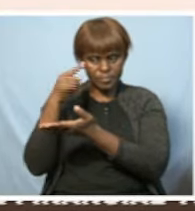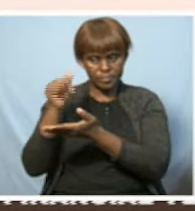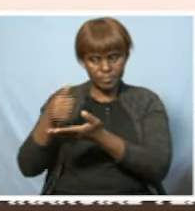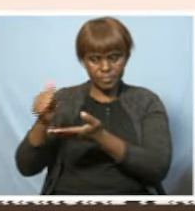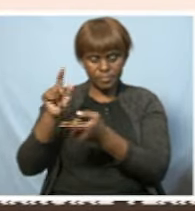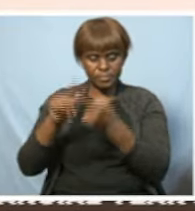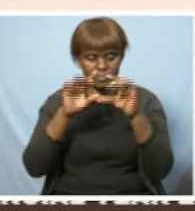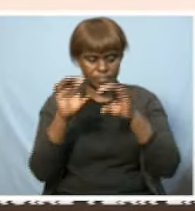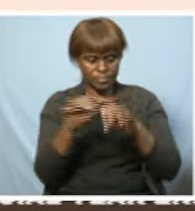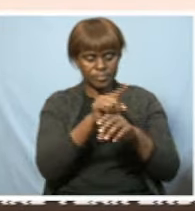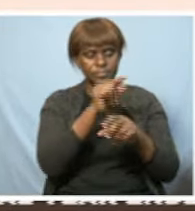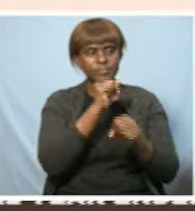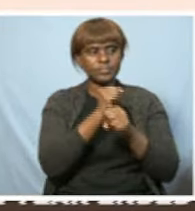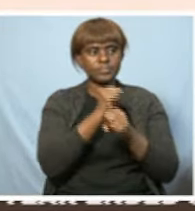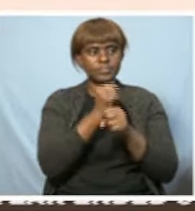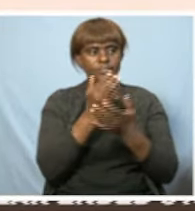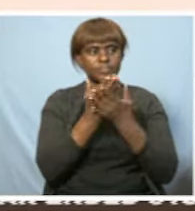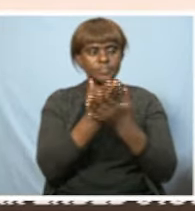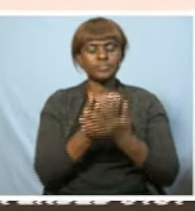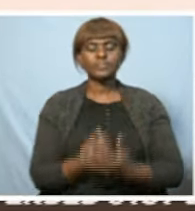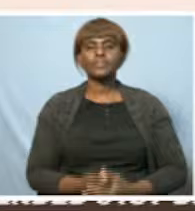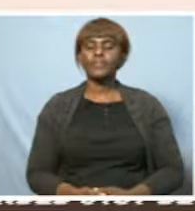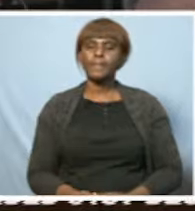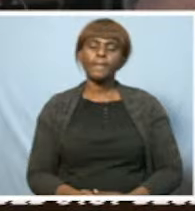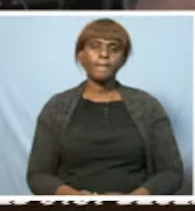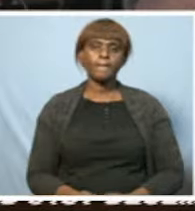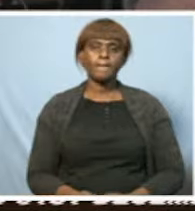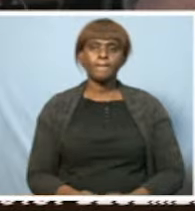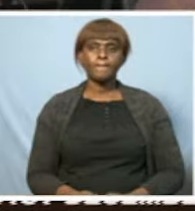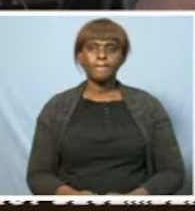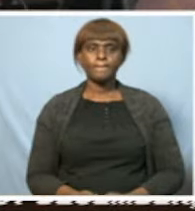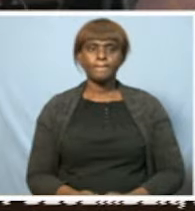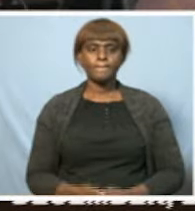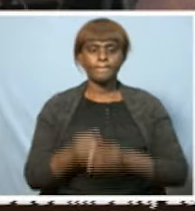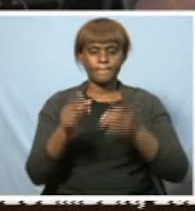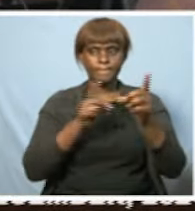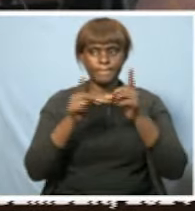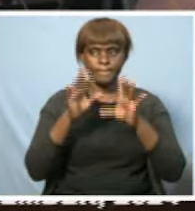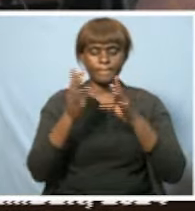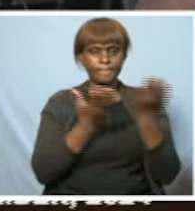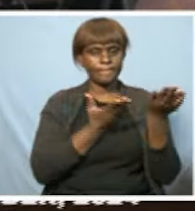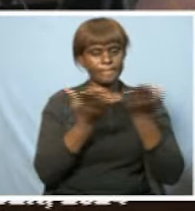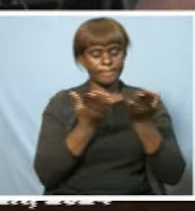do these works. I submit. Yes, Director Health Services.